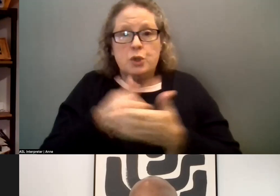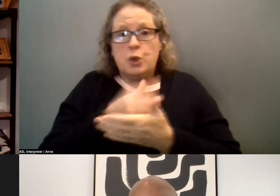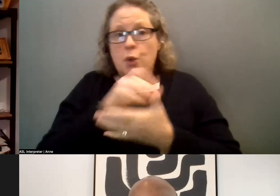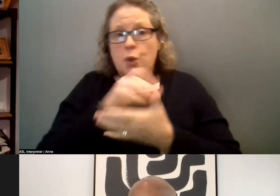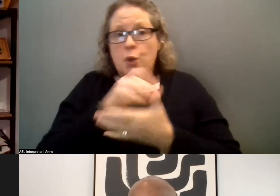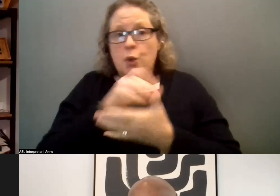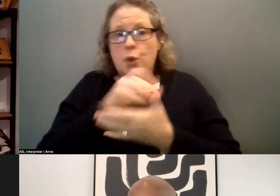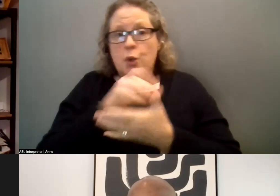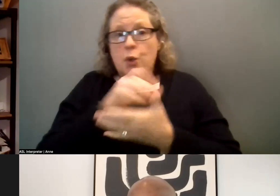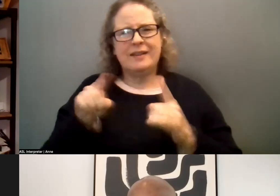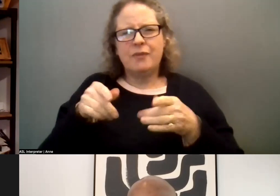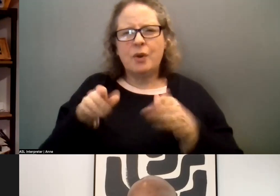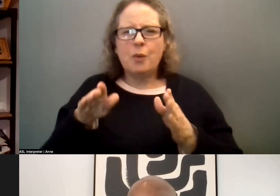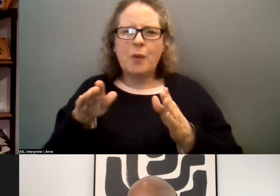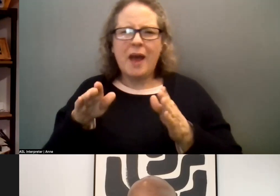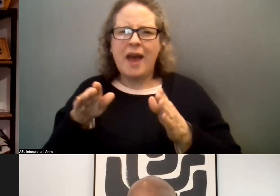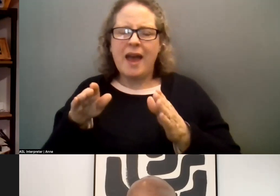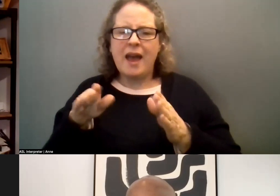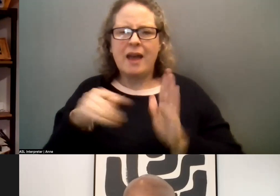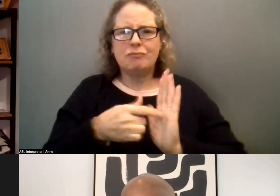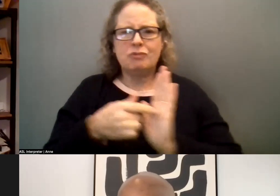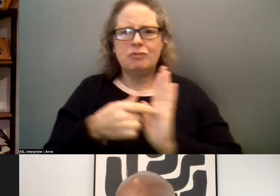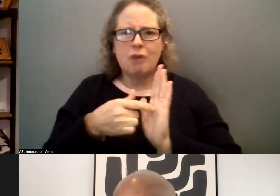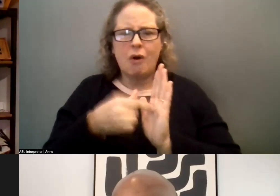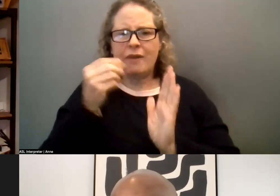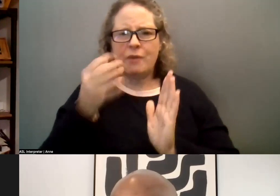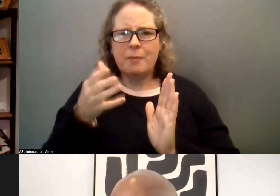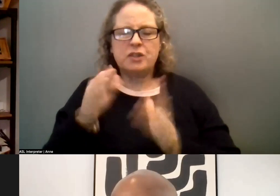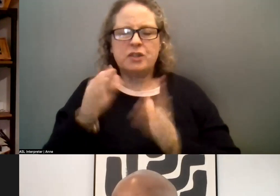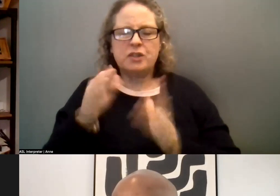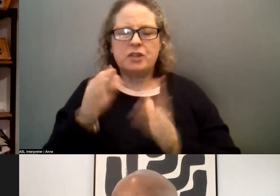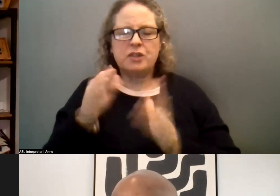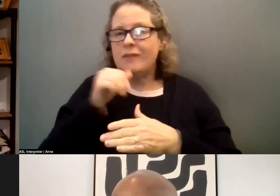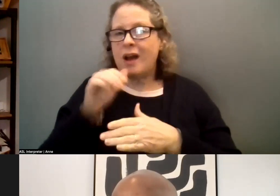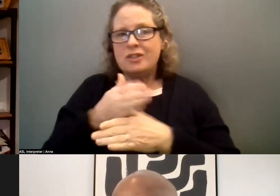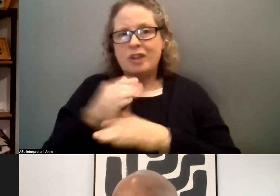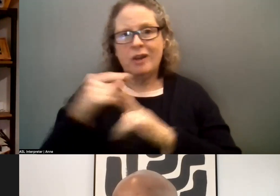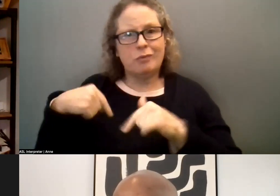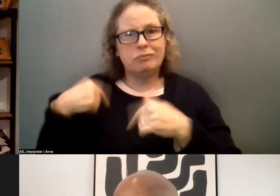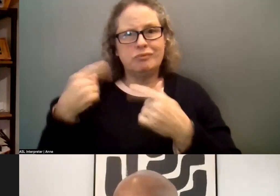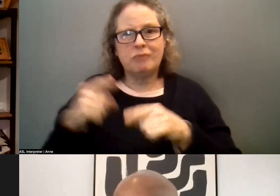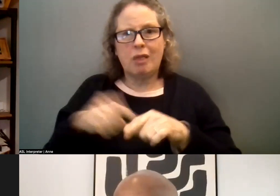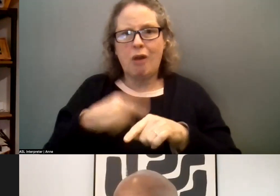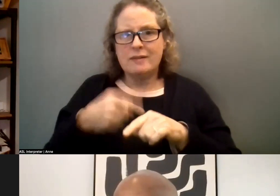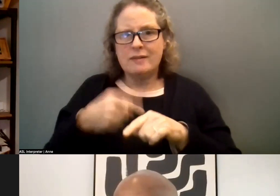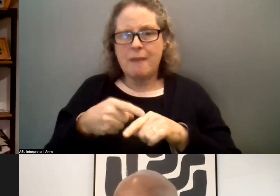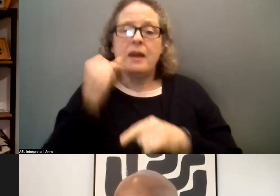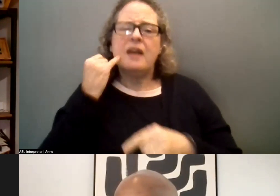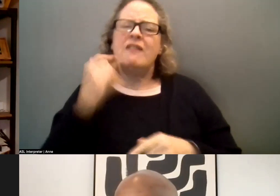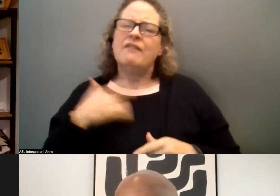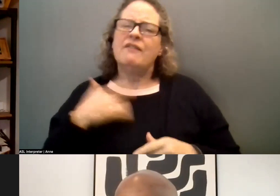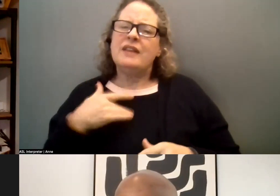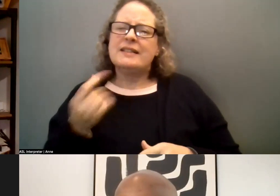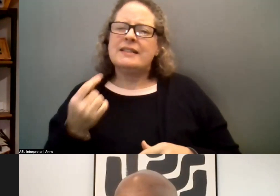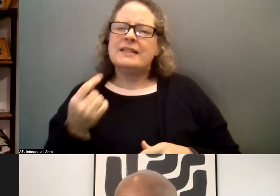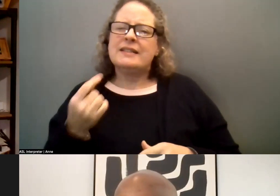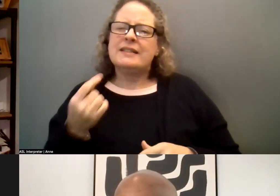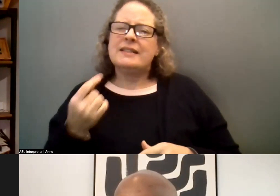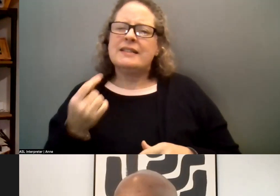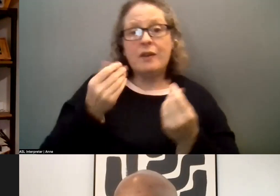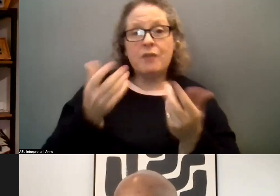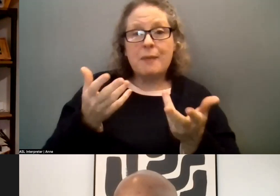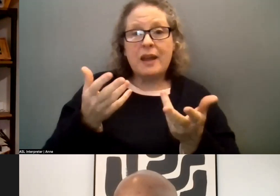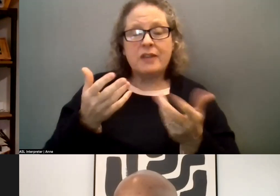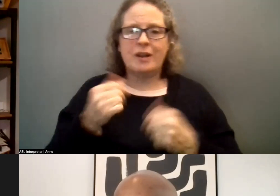different format that is speaking or sharing something we haven't shared in a long time. As long as it feels like there's a little bit of new information and it's